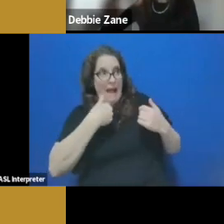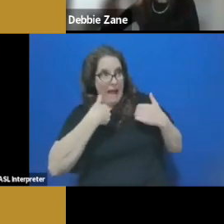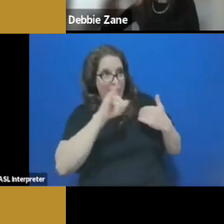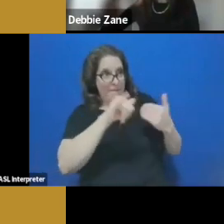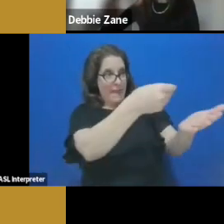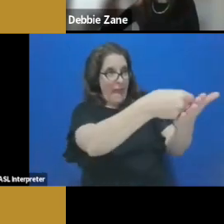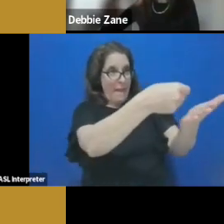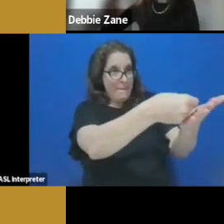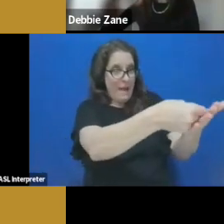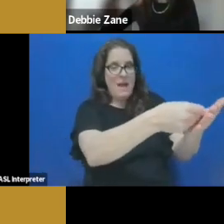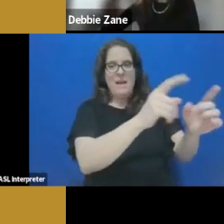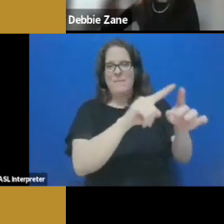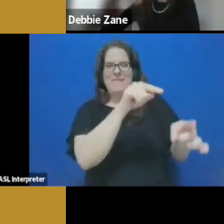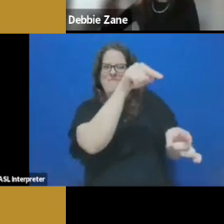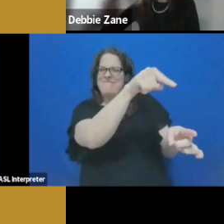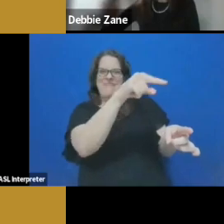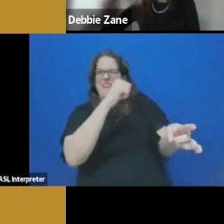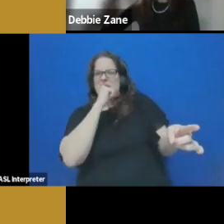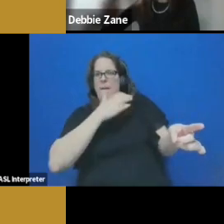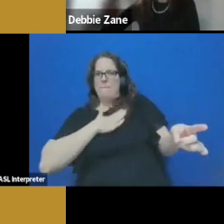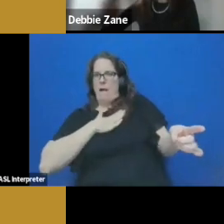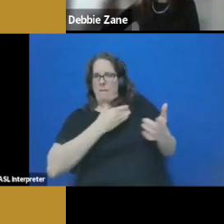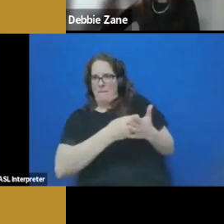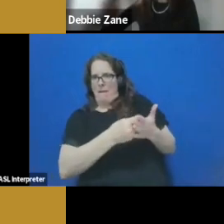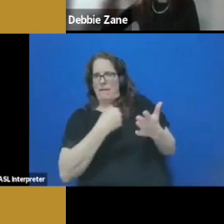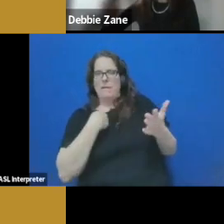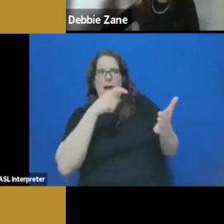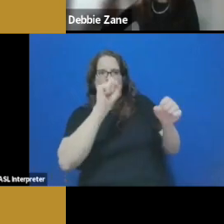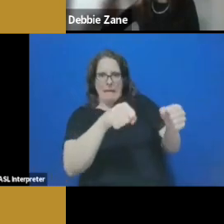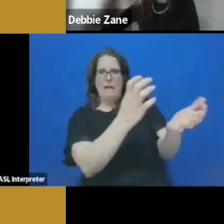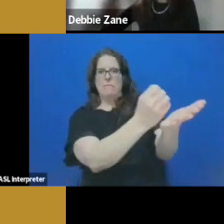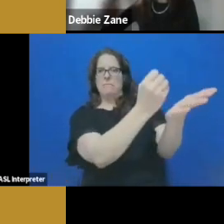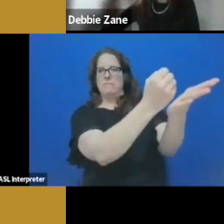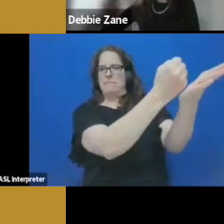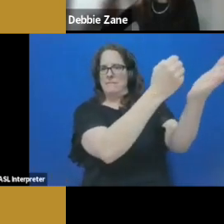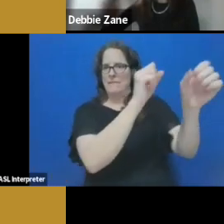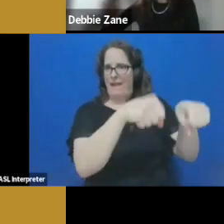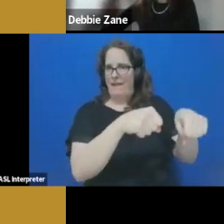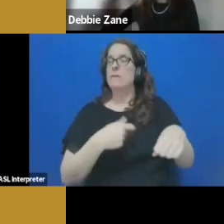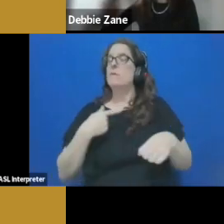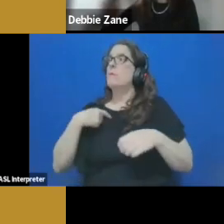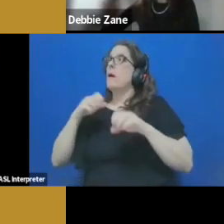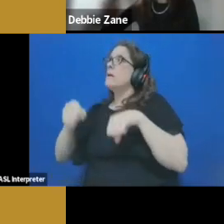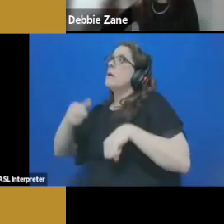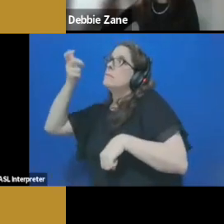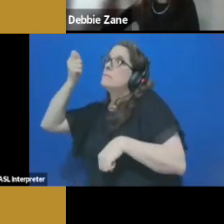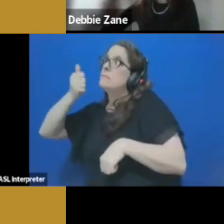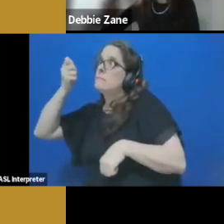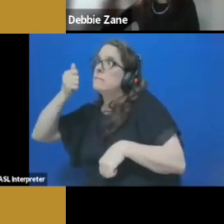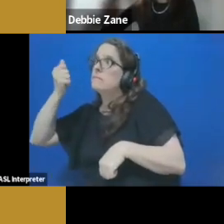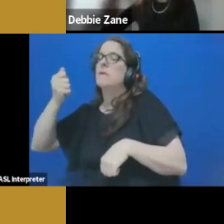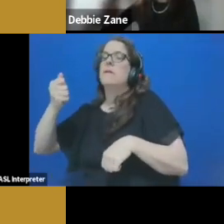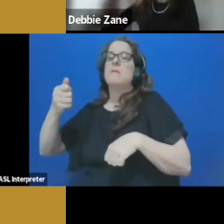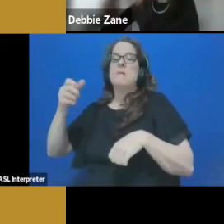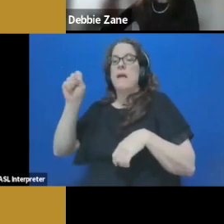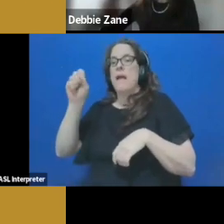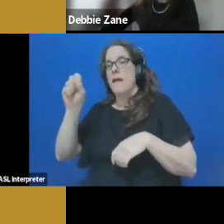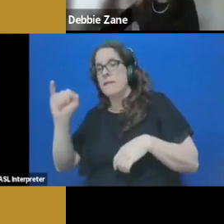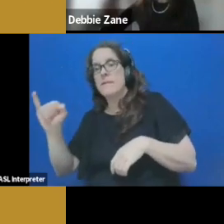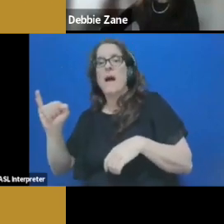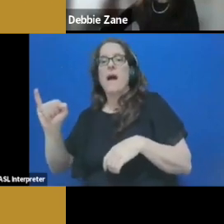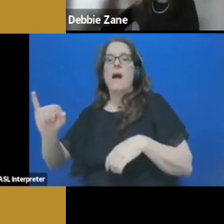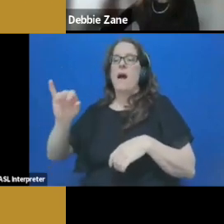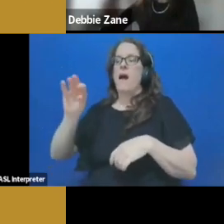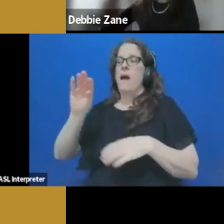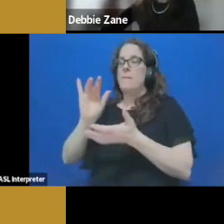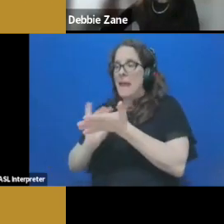asset limitation. The trust assets can then be used to supplement the beneficiary's government benefits, but it will not